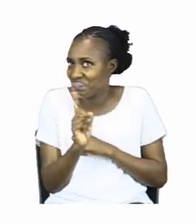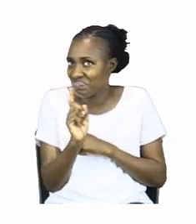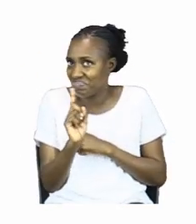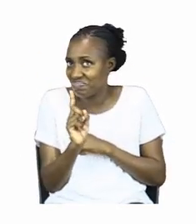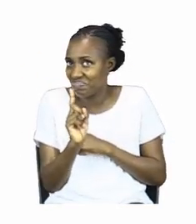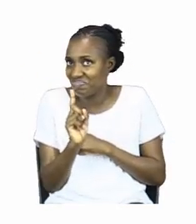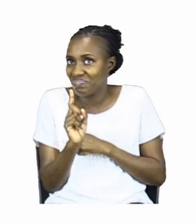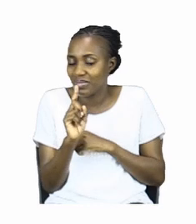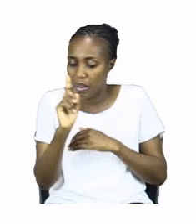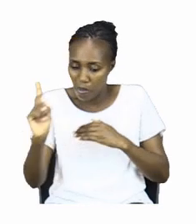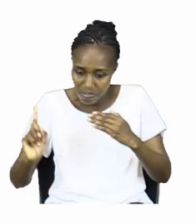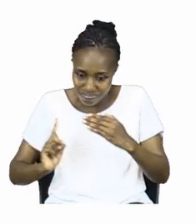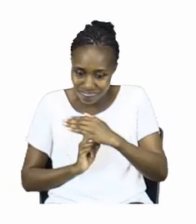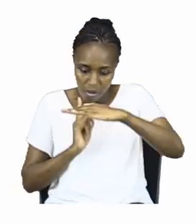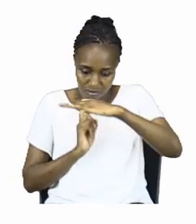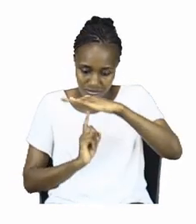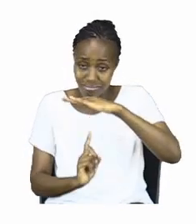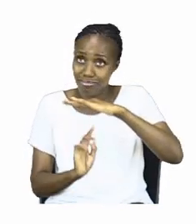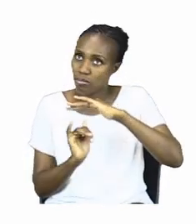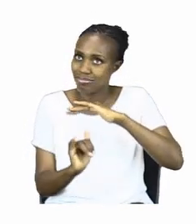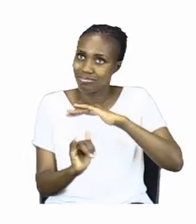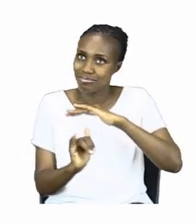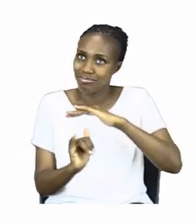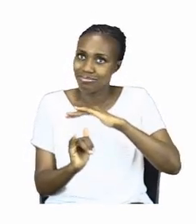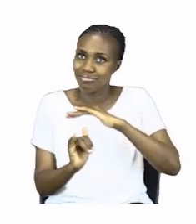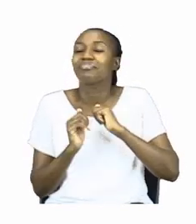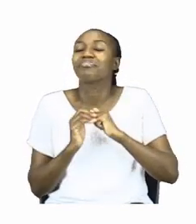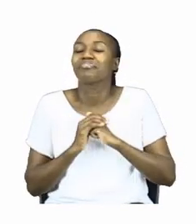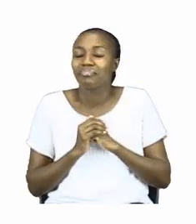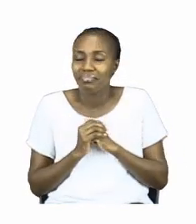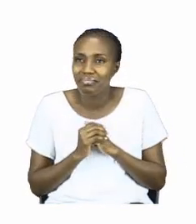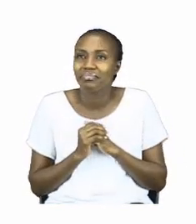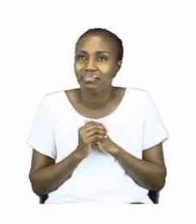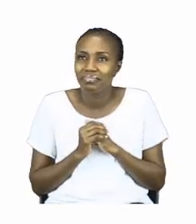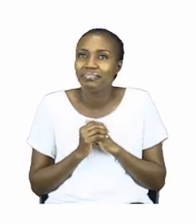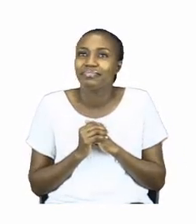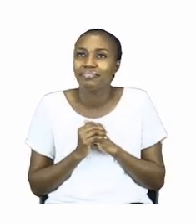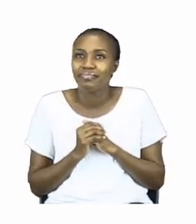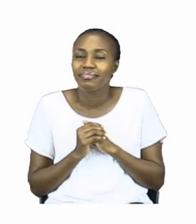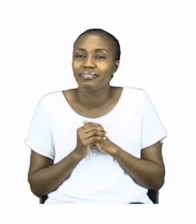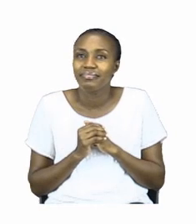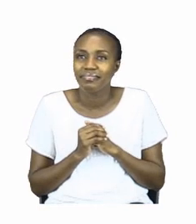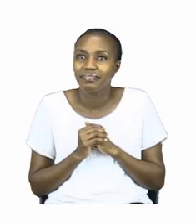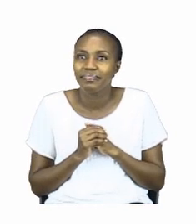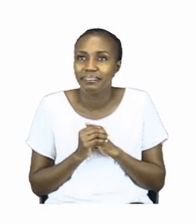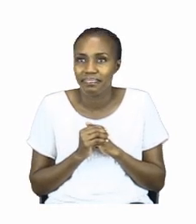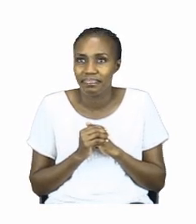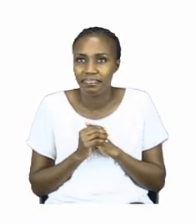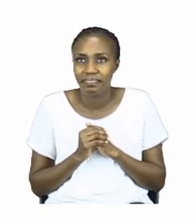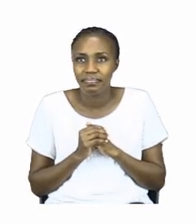sun and the daytime disappears, and out comes the moon and the